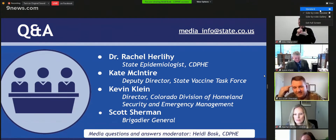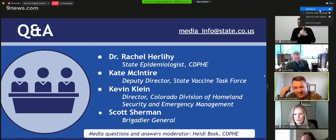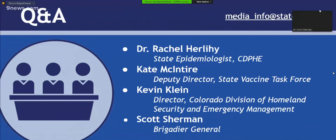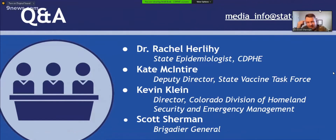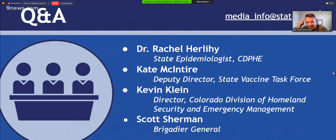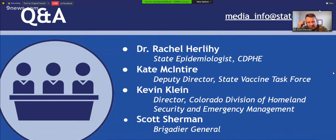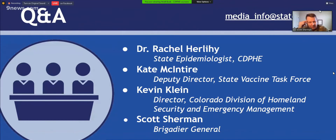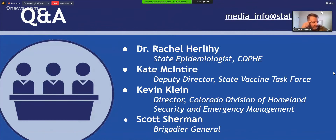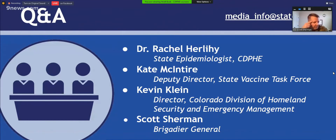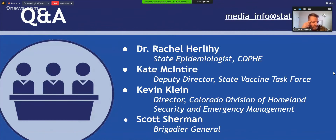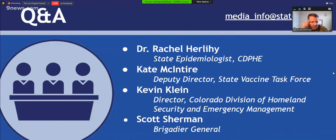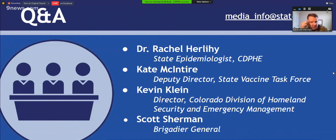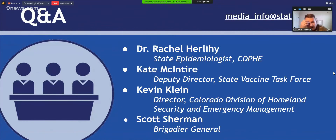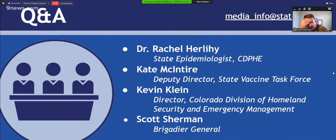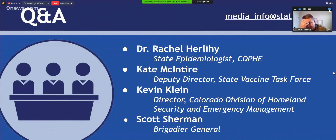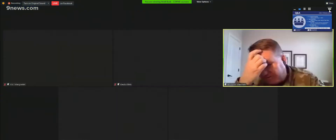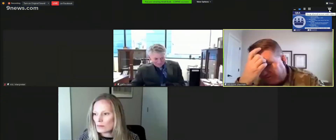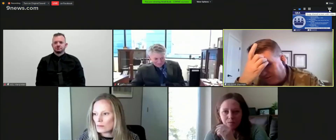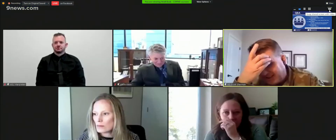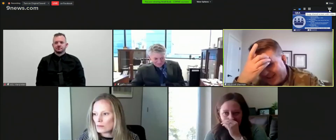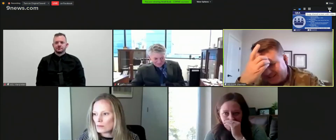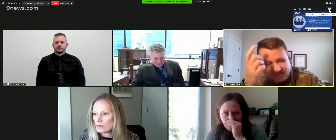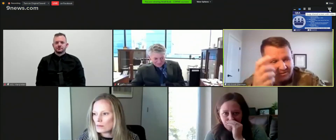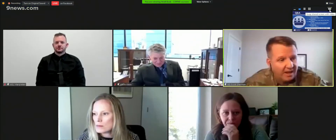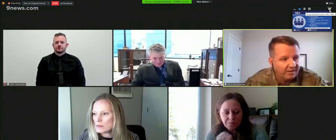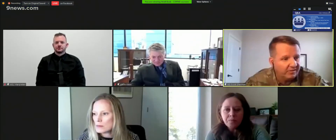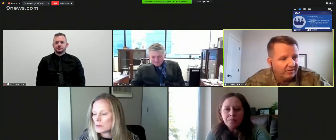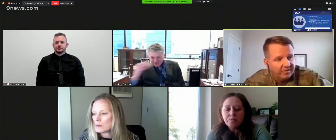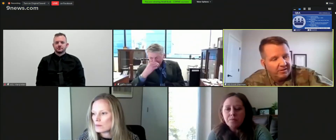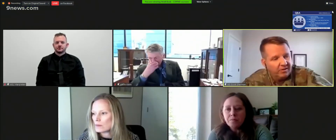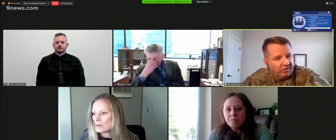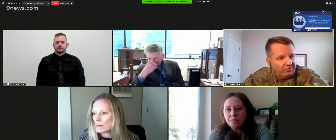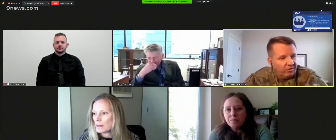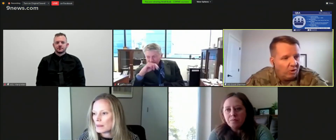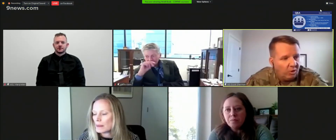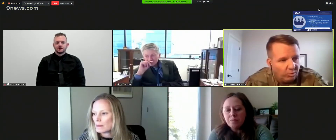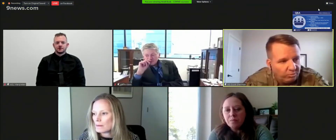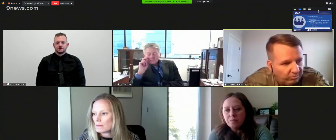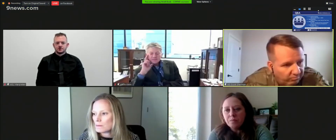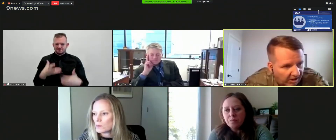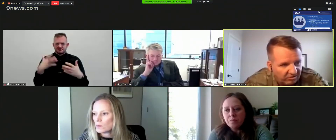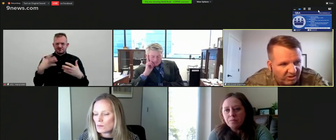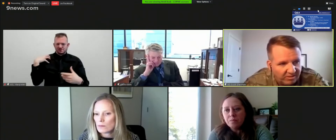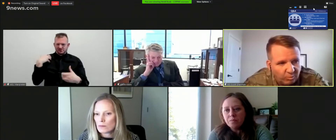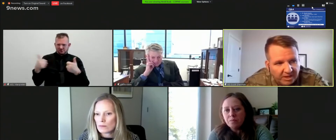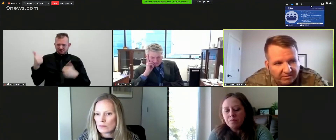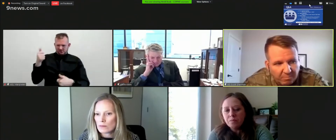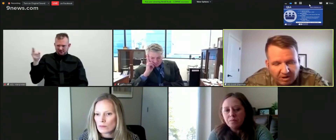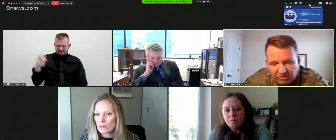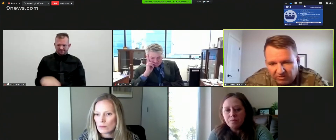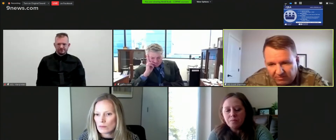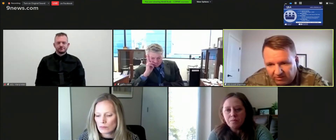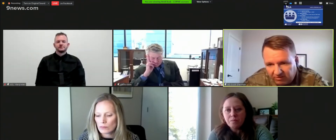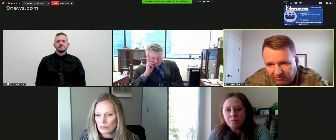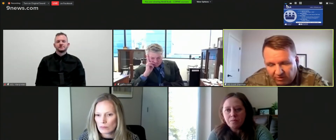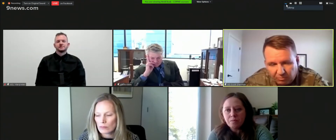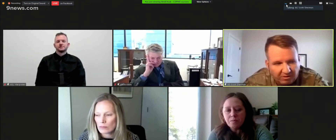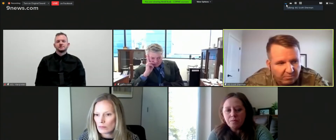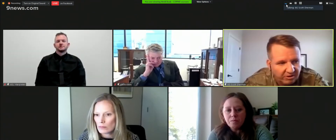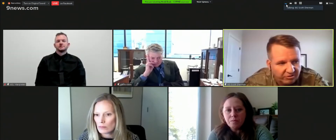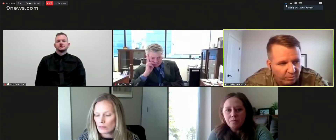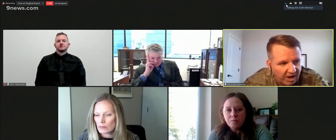Well, I can take that initially. So to answer that, so I'll just say the week of March 7th, so the